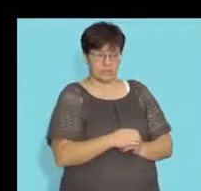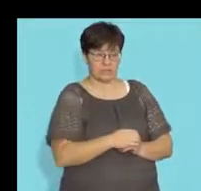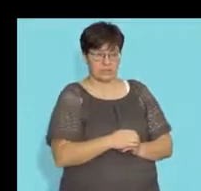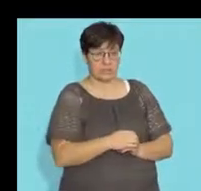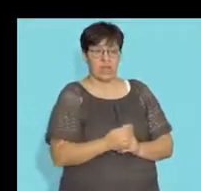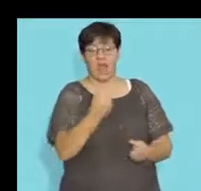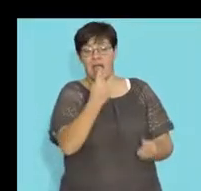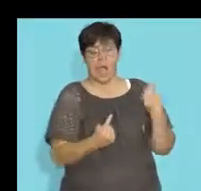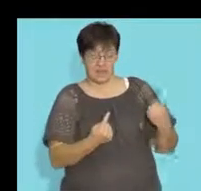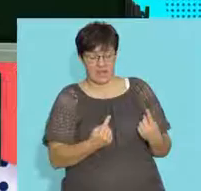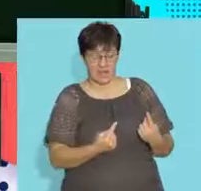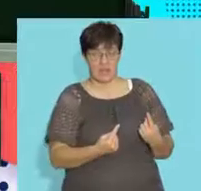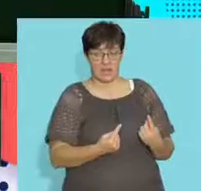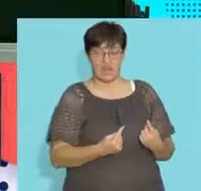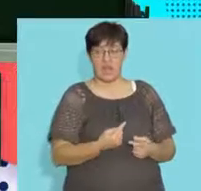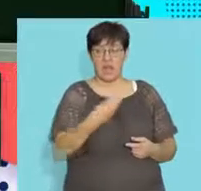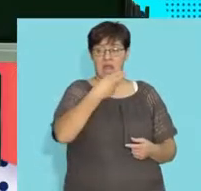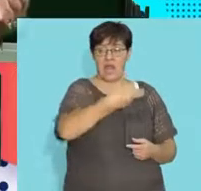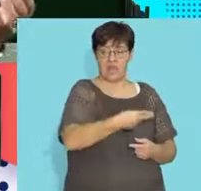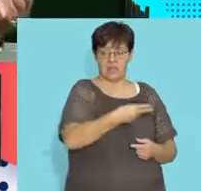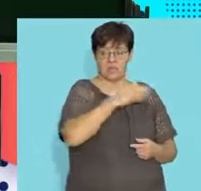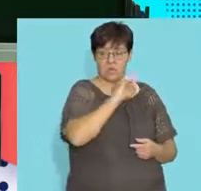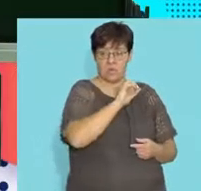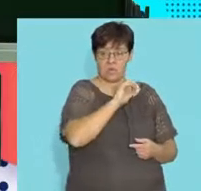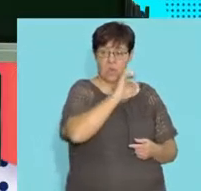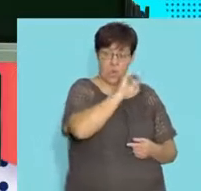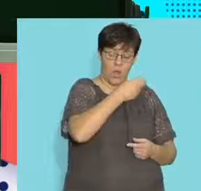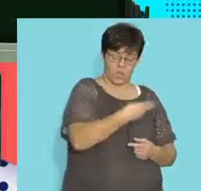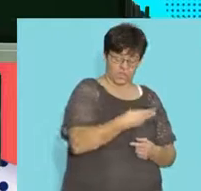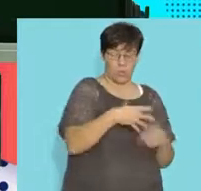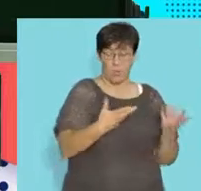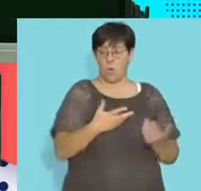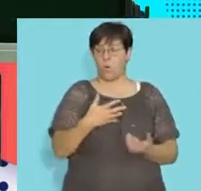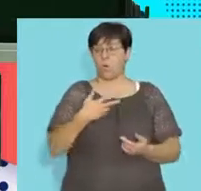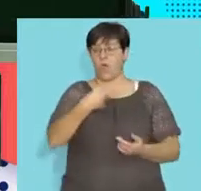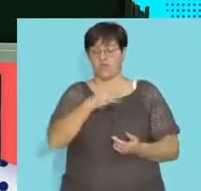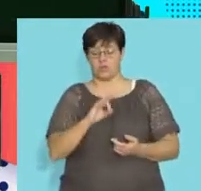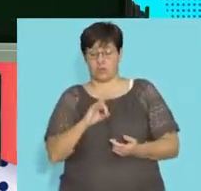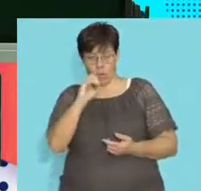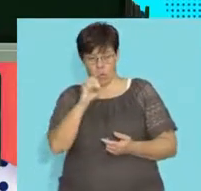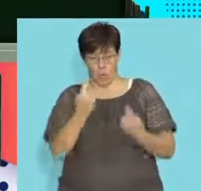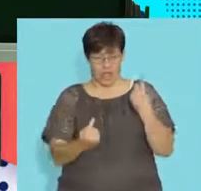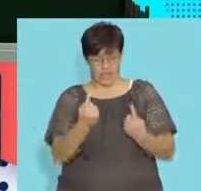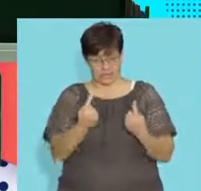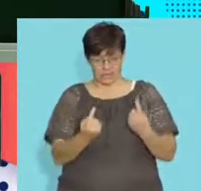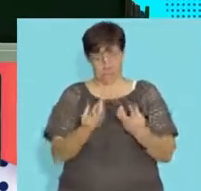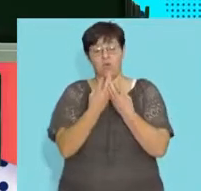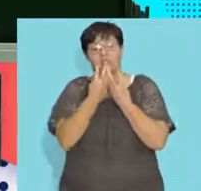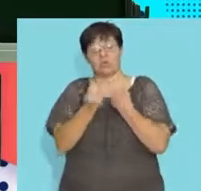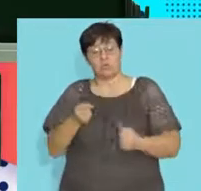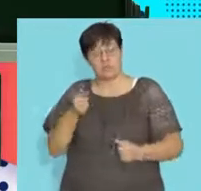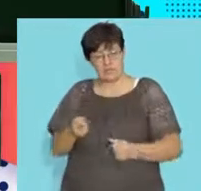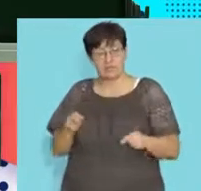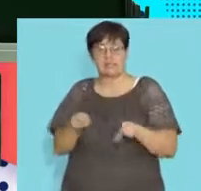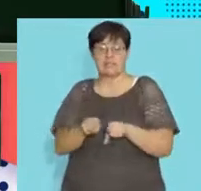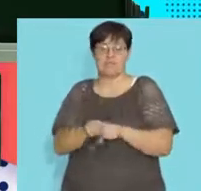us to the concentration of either the hydronium ions or the hydroxide ions, and this